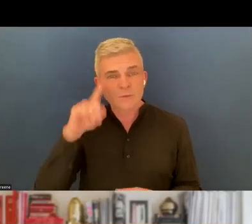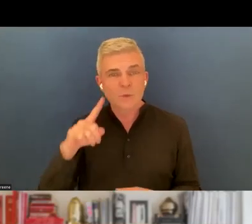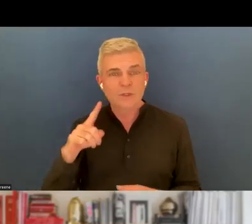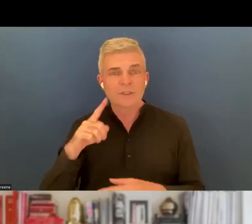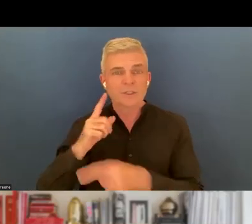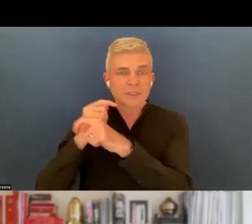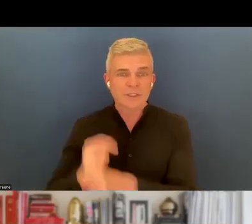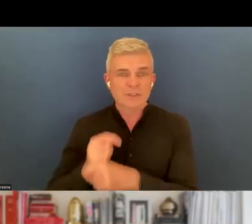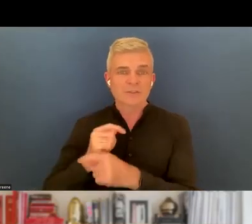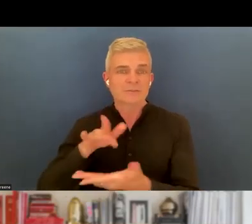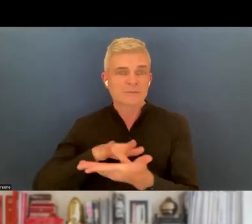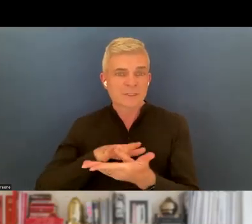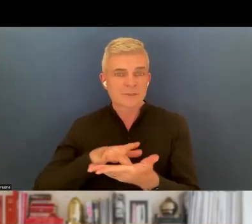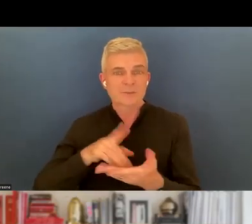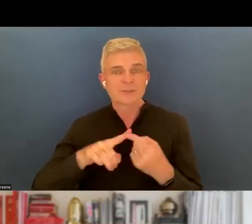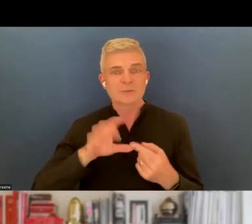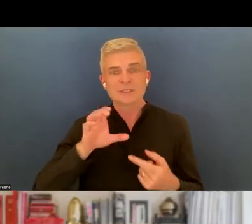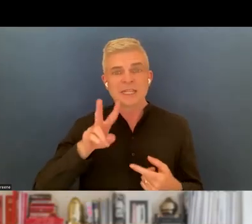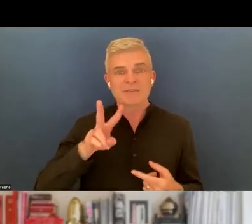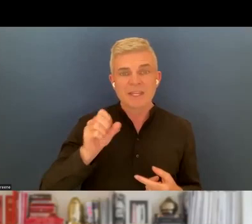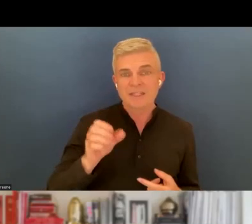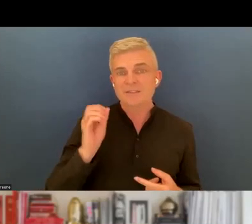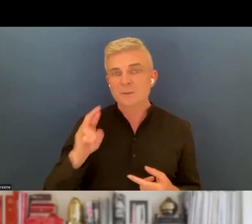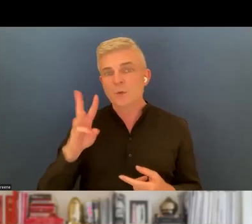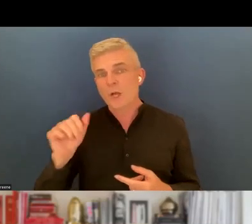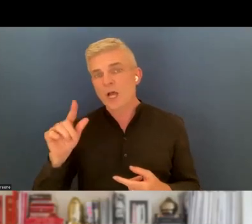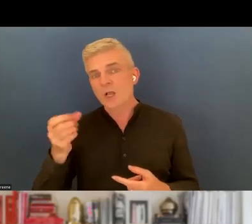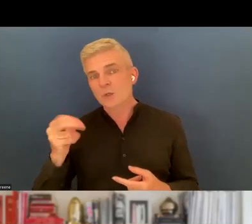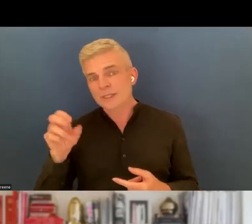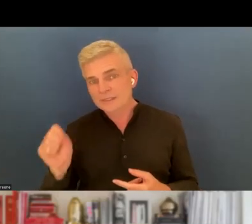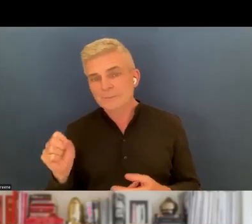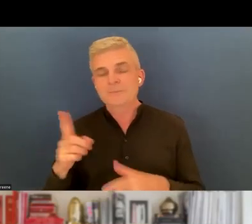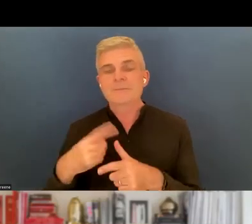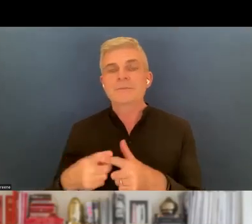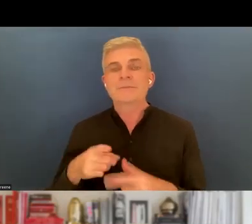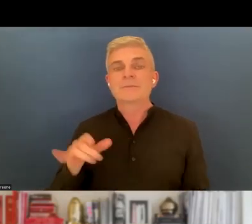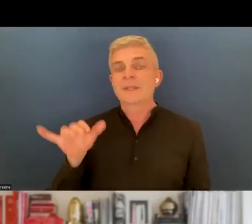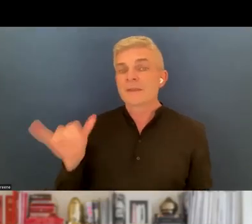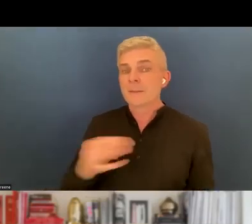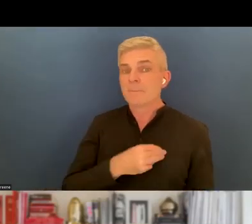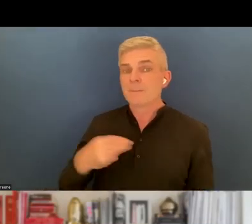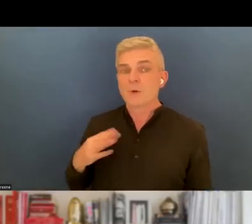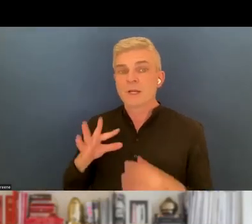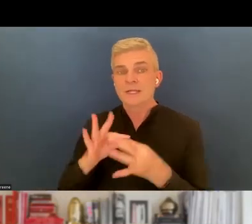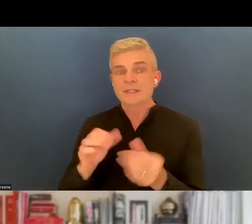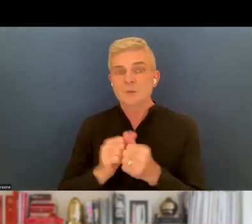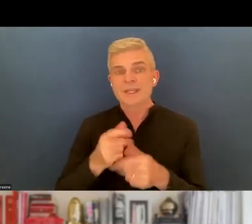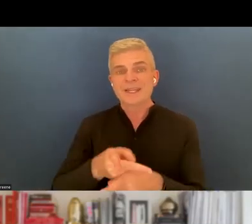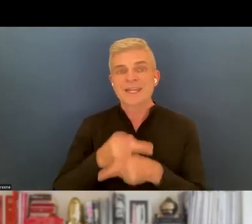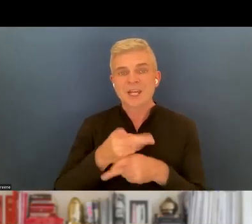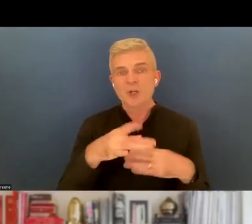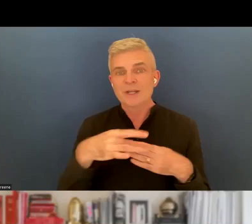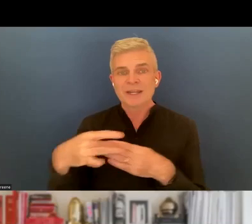traditional pharmaceutical to CVS or Walgreens. The member then connects with a care navigator at Art Pharmacy. We